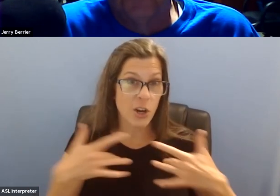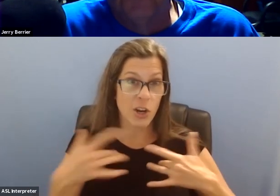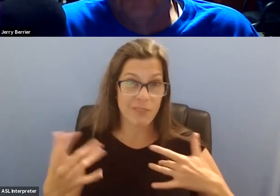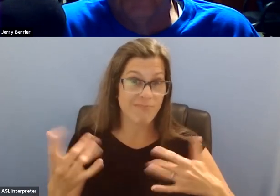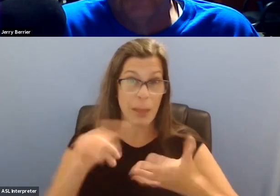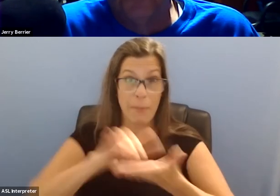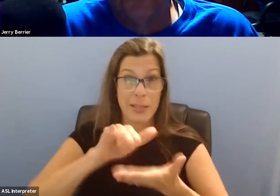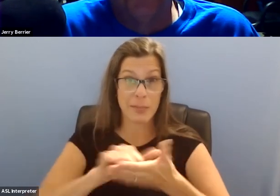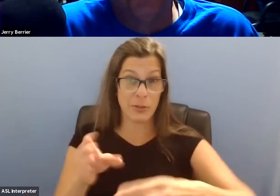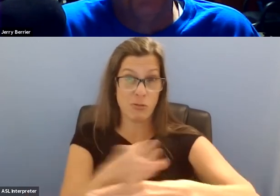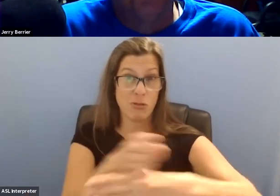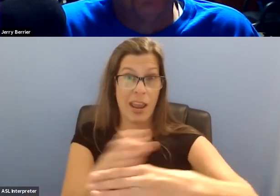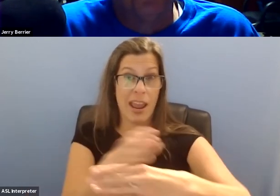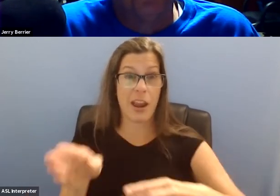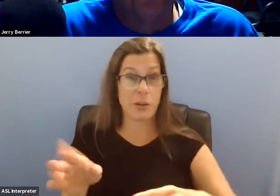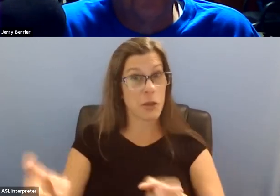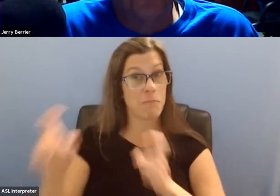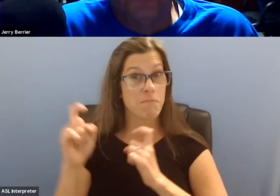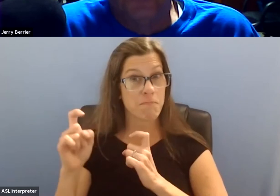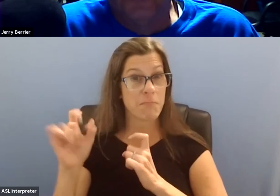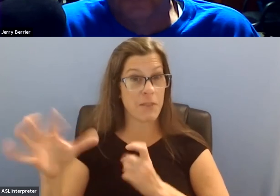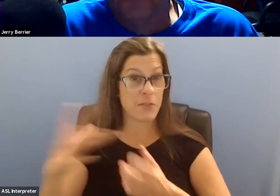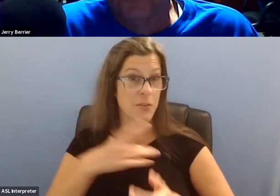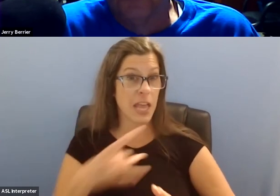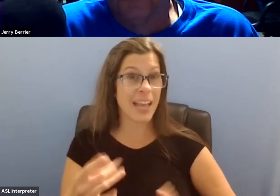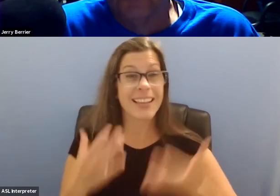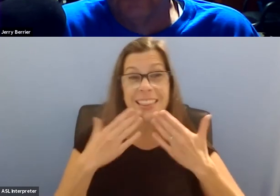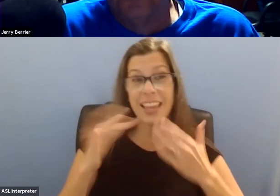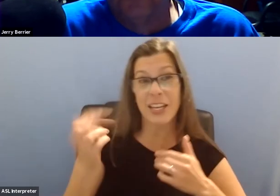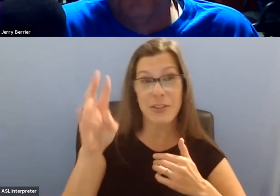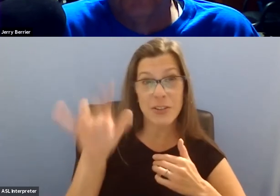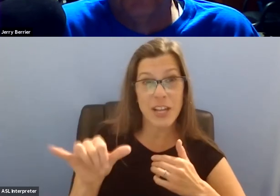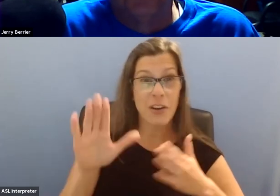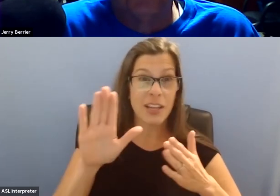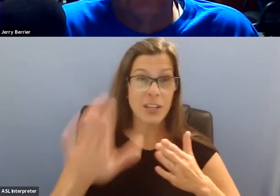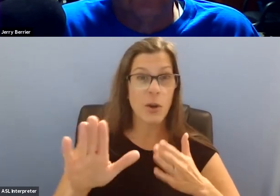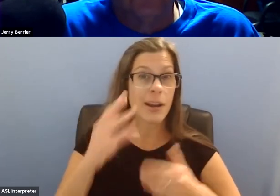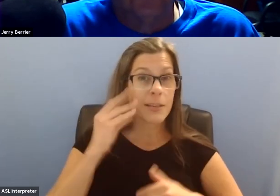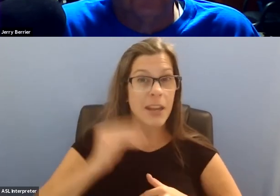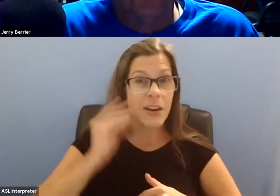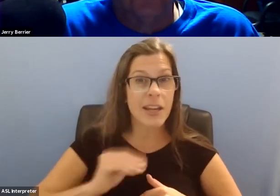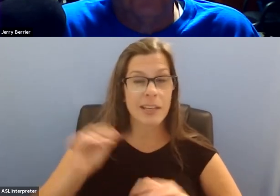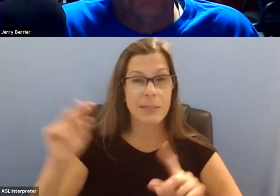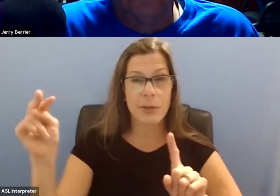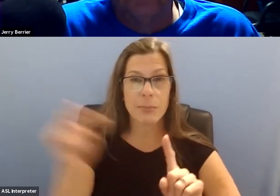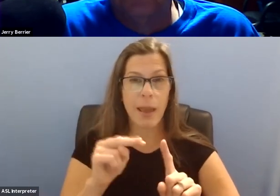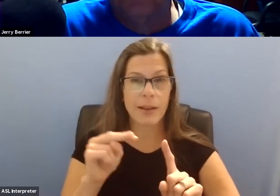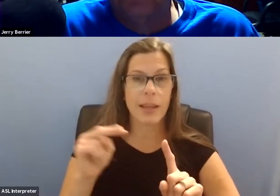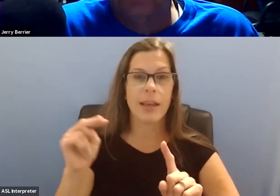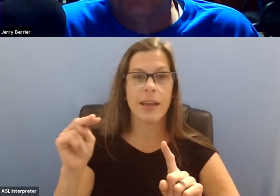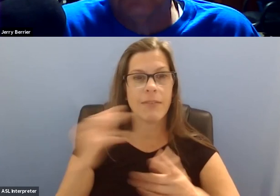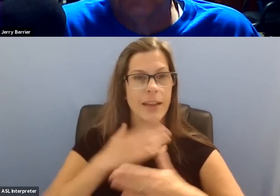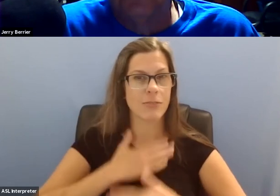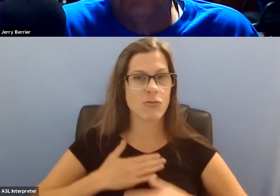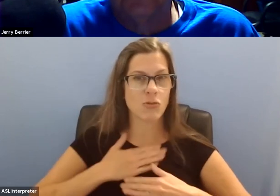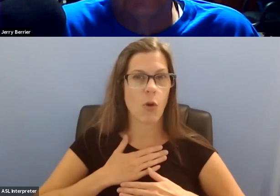your experiences and your, um, perspectives, uh, and your wisdom with us tonight. I've really enjoyed chatting with you. And I know from the chat